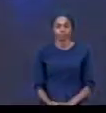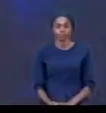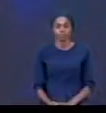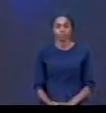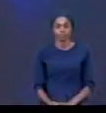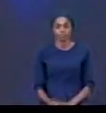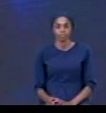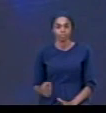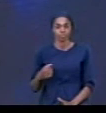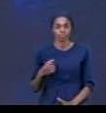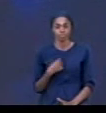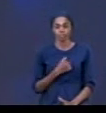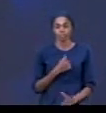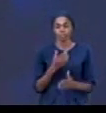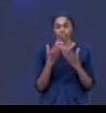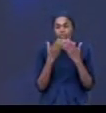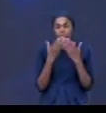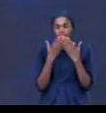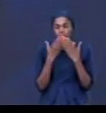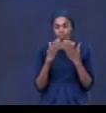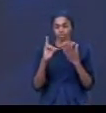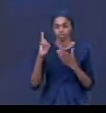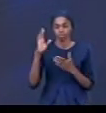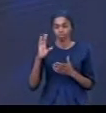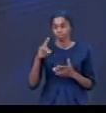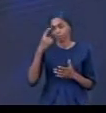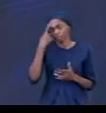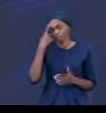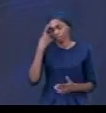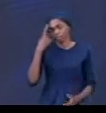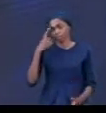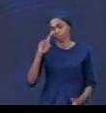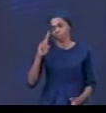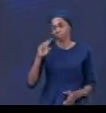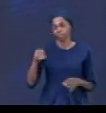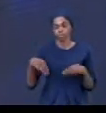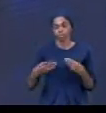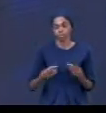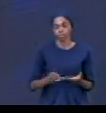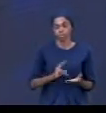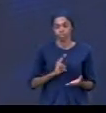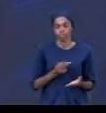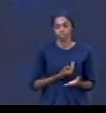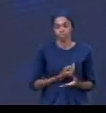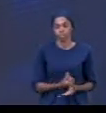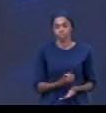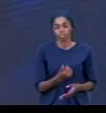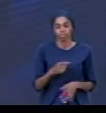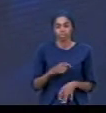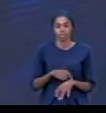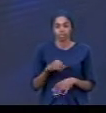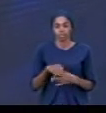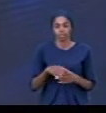We appreciate God for giving us another time in His